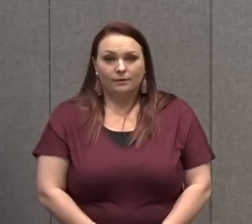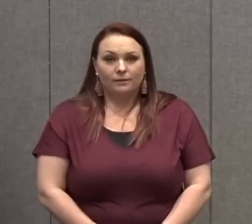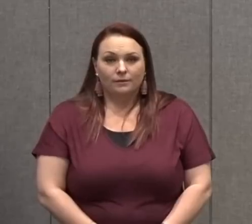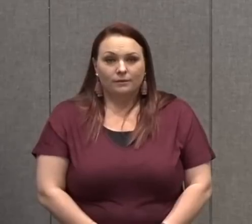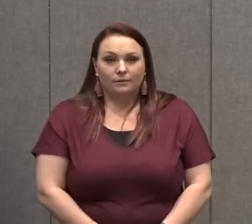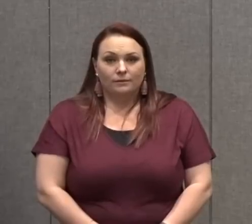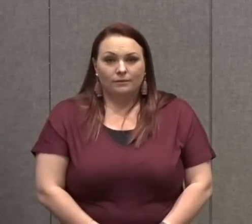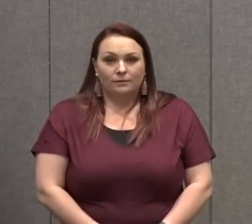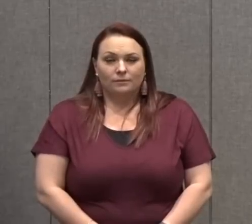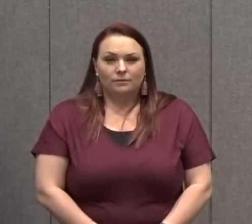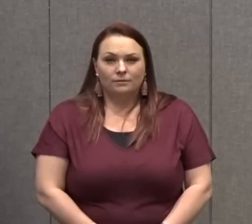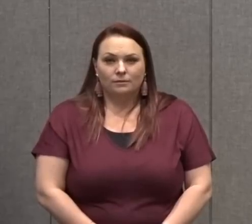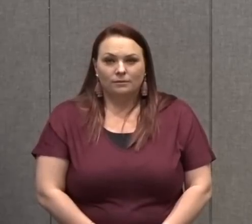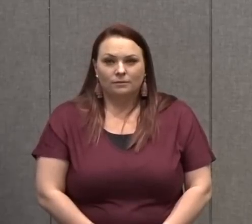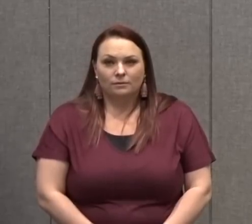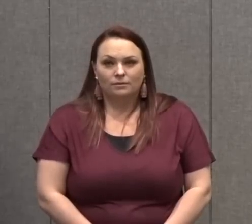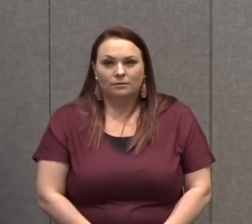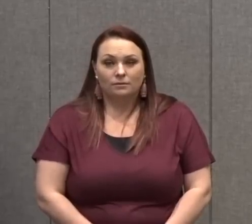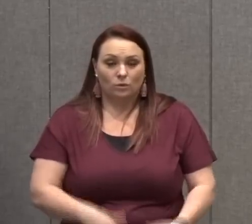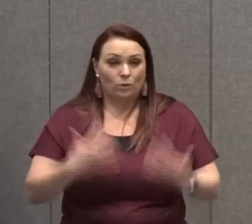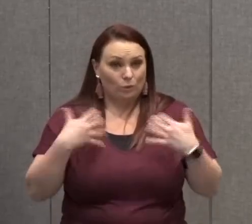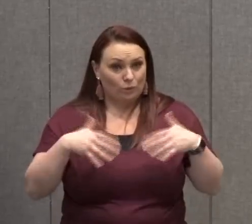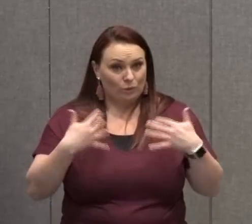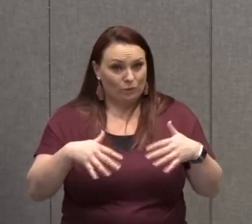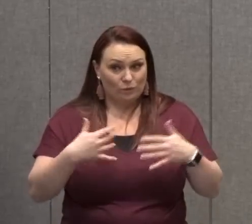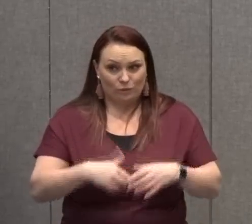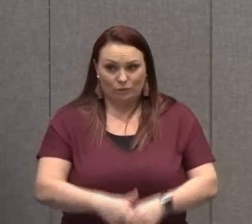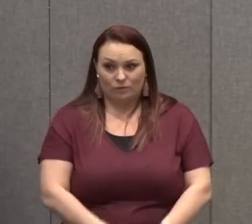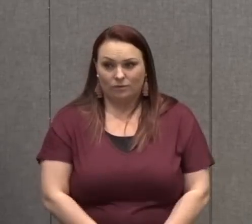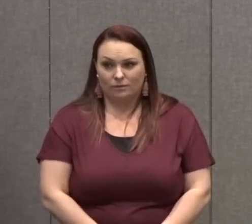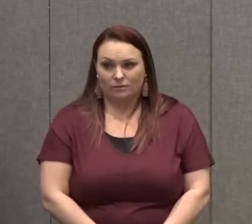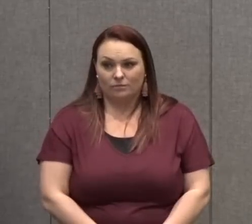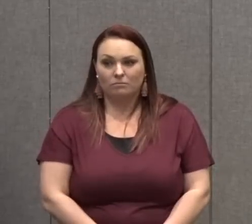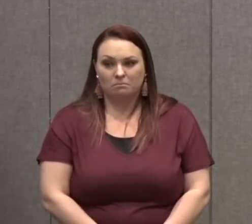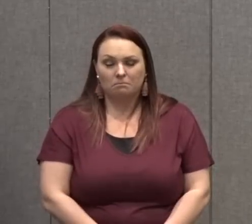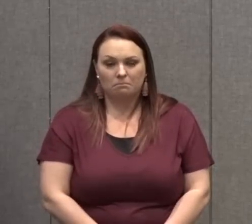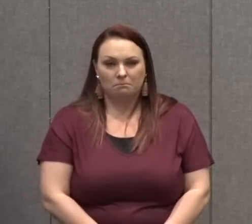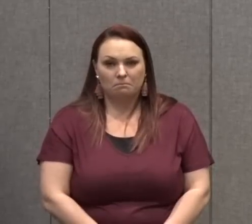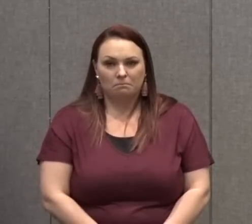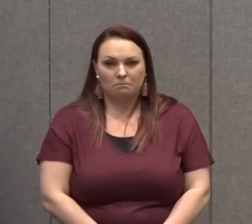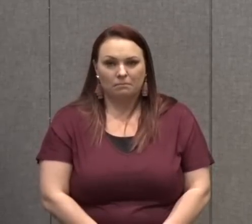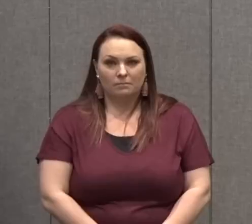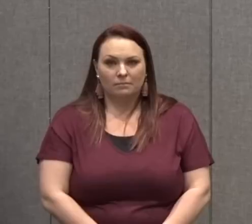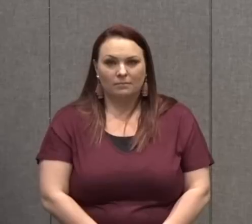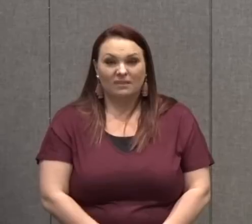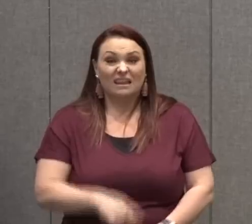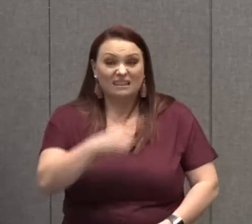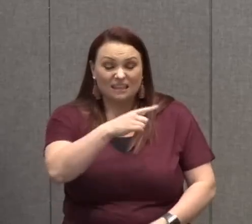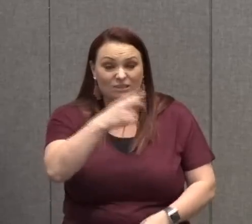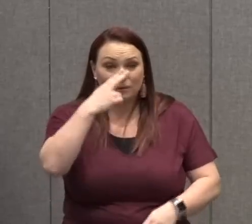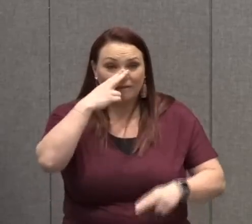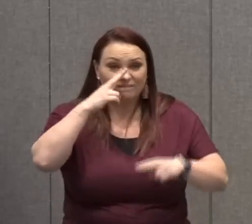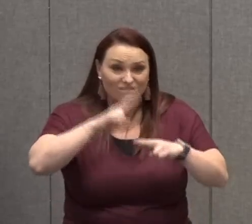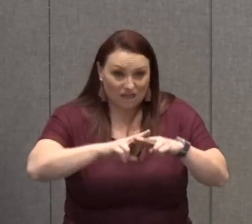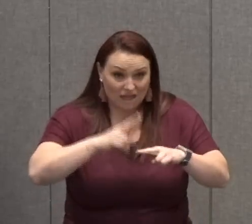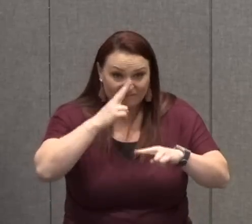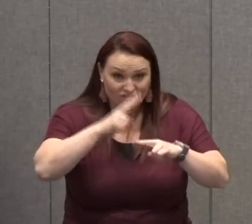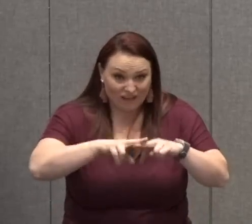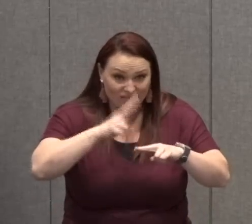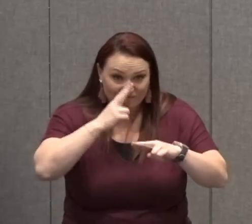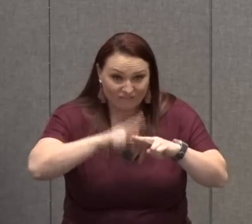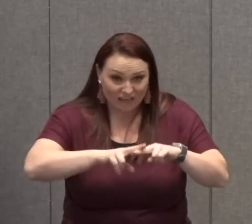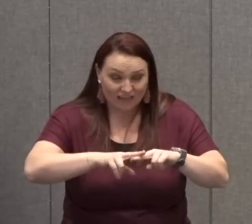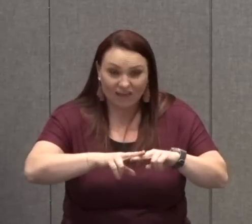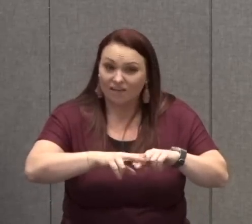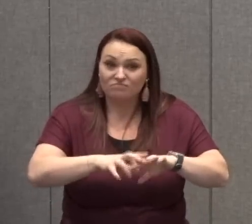alrighty ooh I love this one this one is super super fun so what you can do